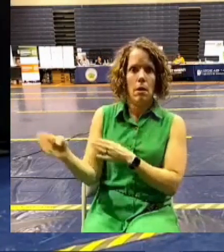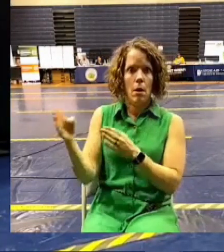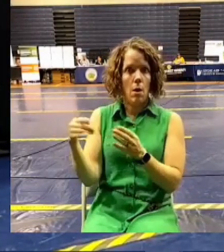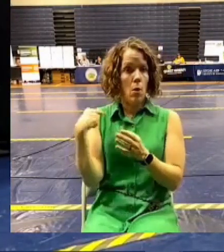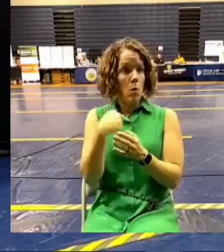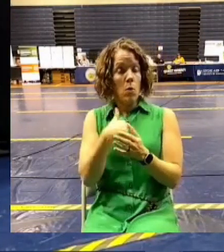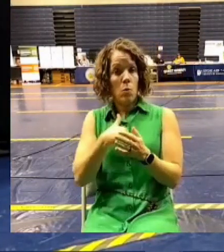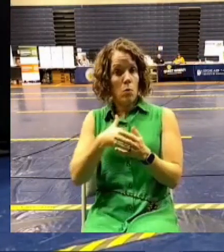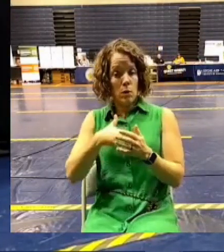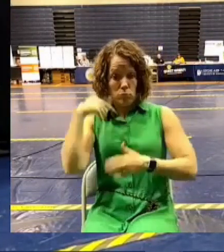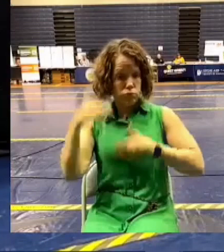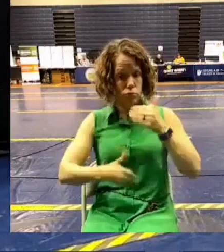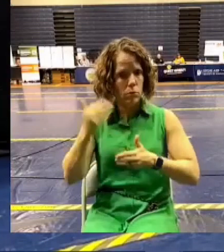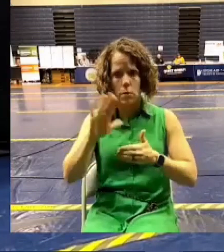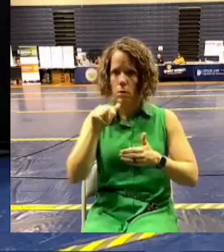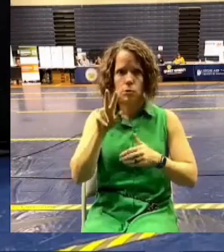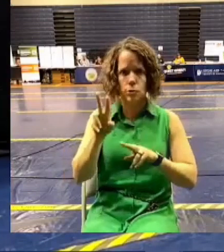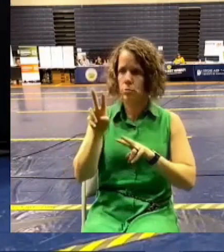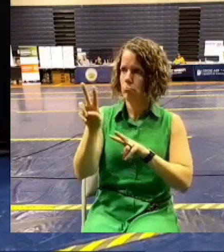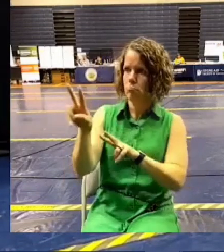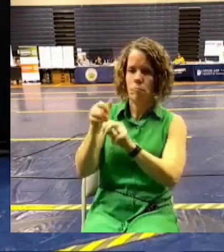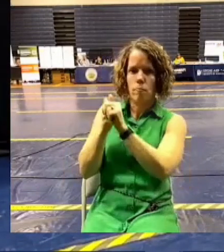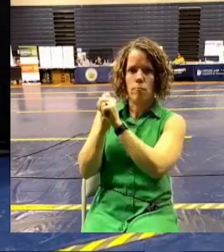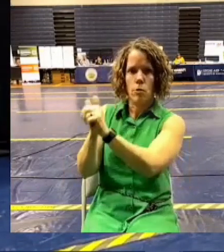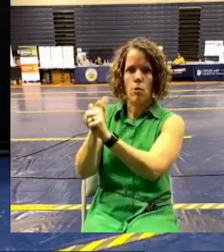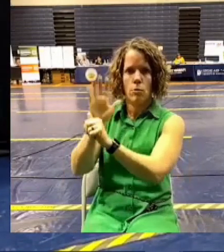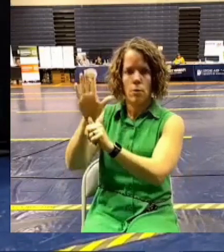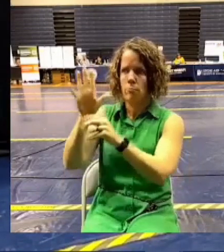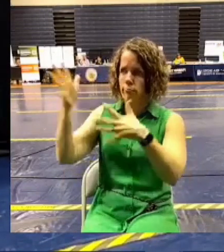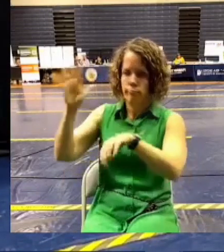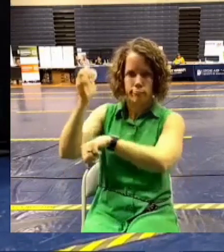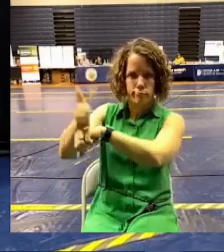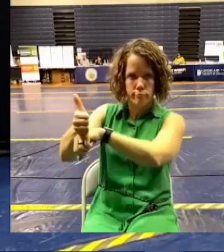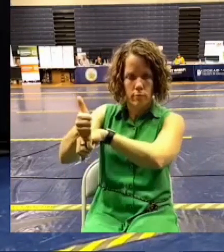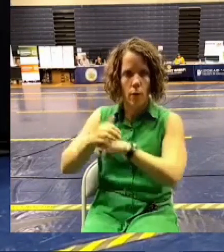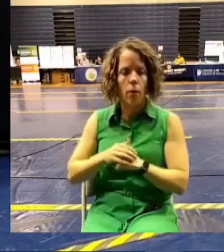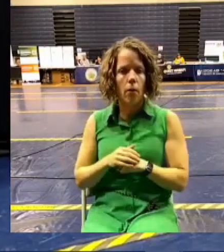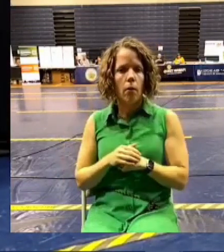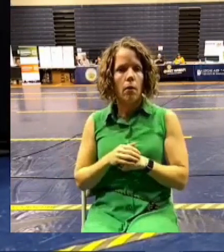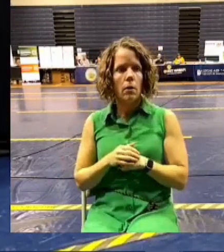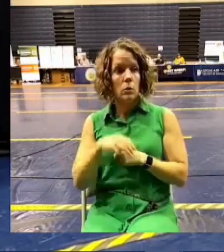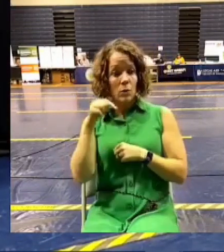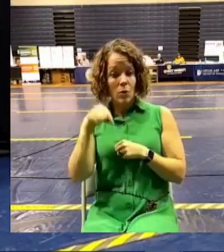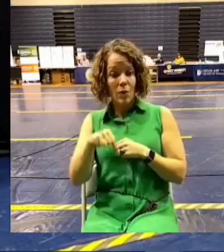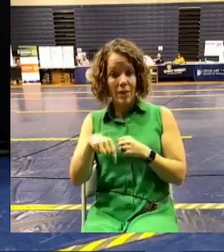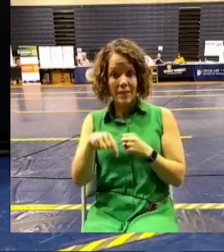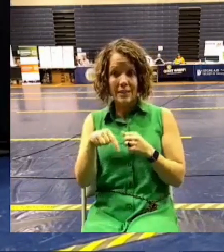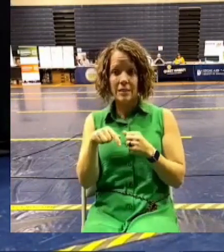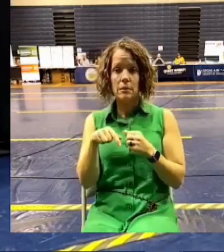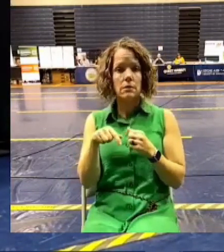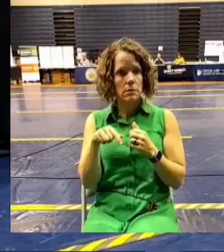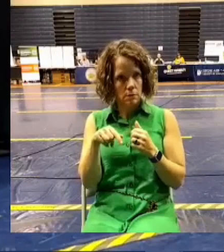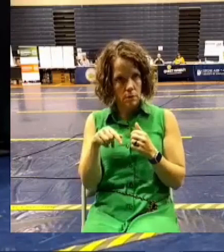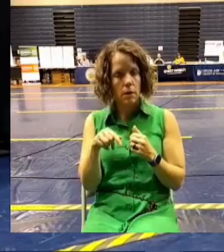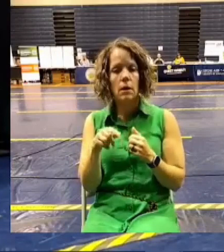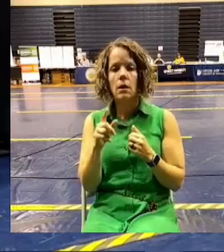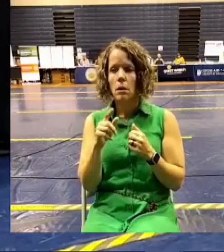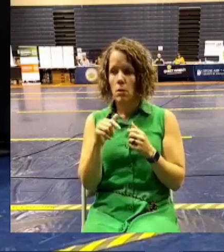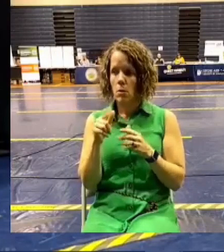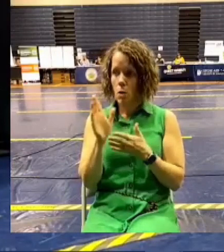roadway. And so part of that makeup within this focus is our cultural. And so anakala ke au